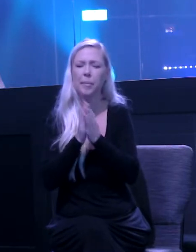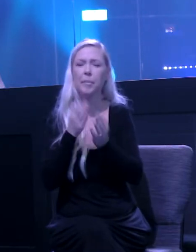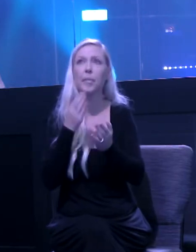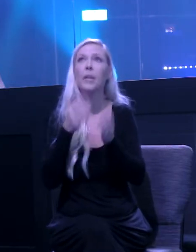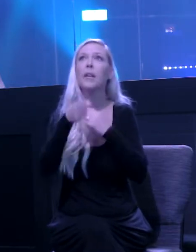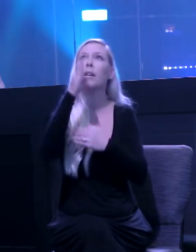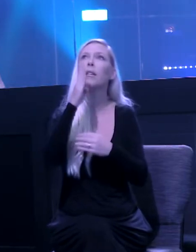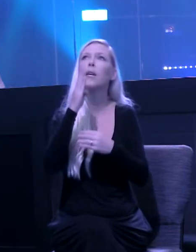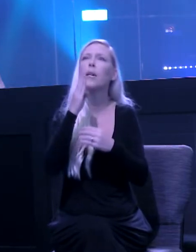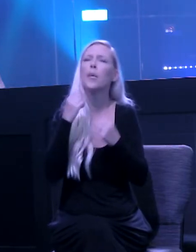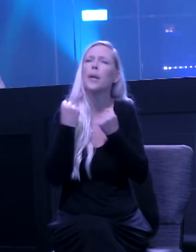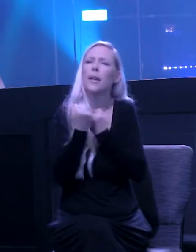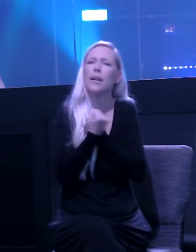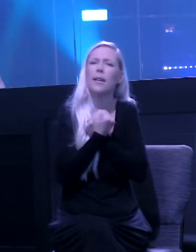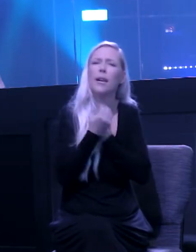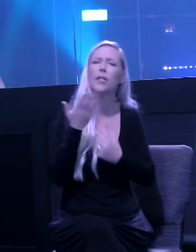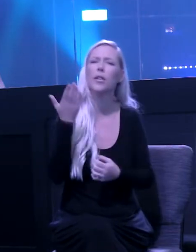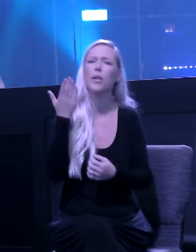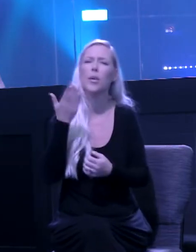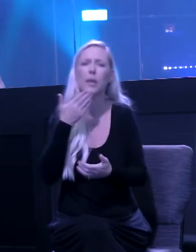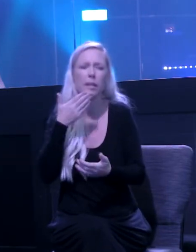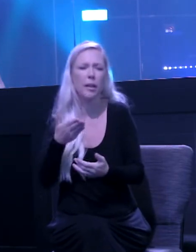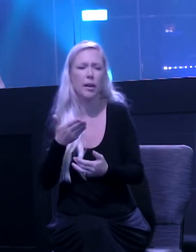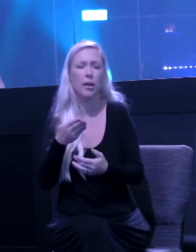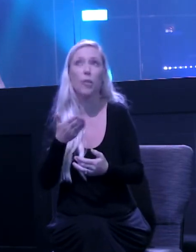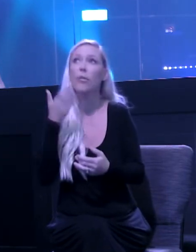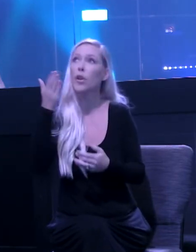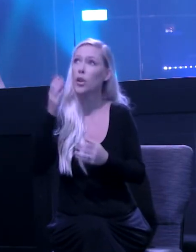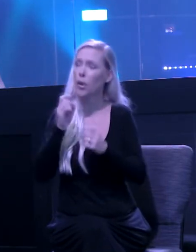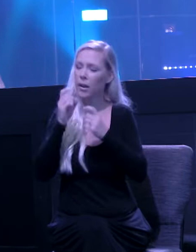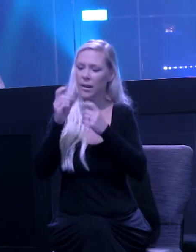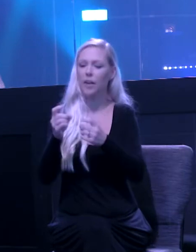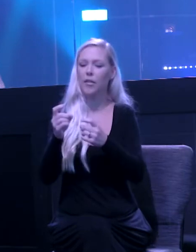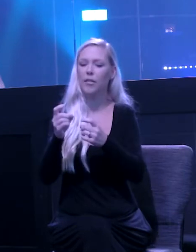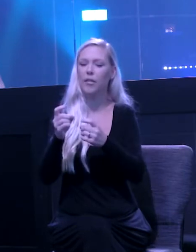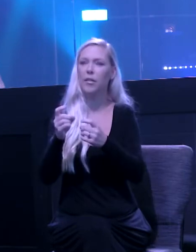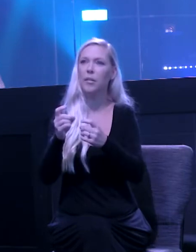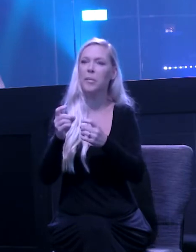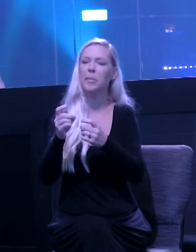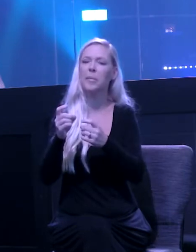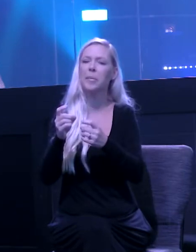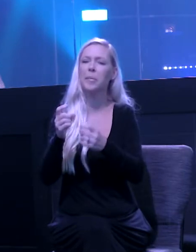you. We thank you for your gift to us.